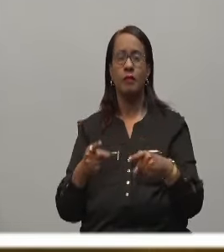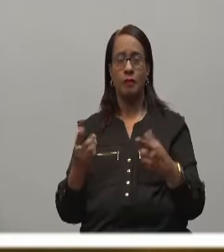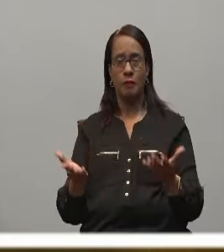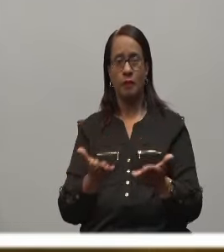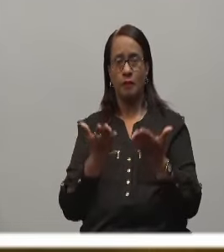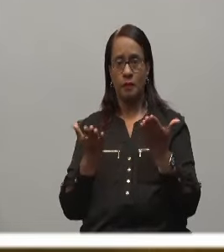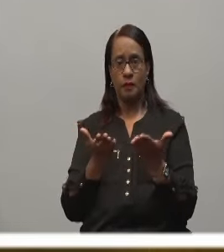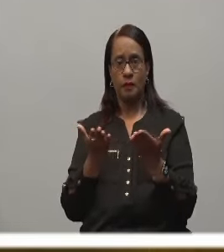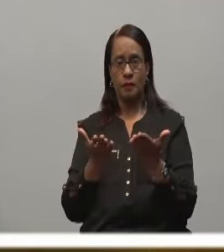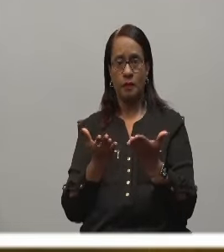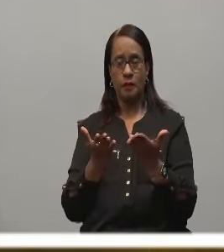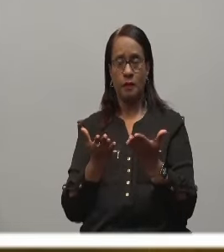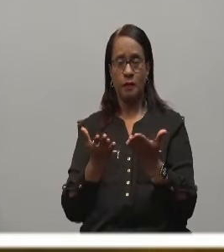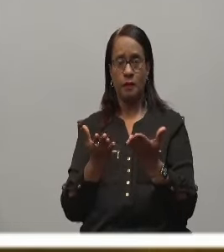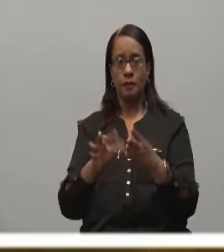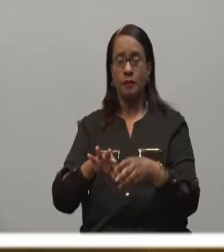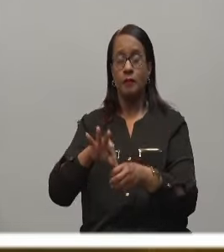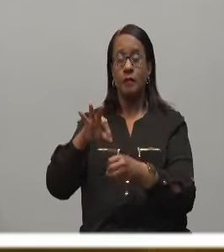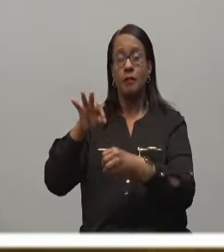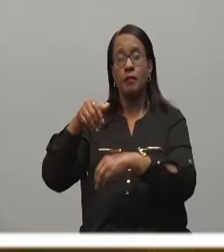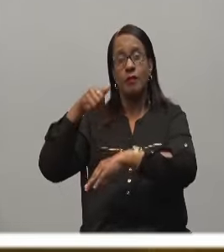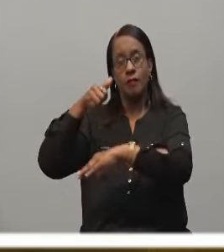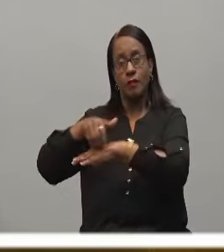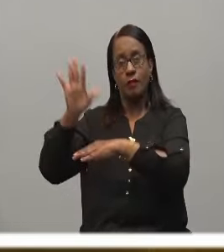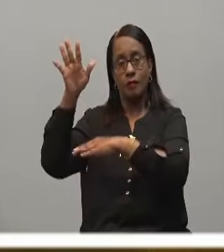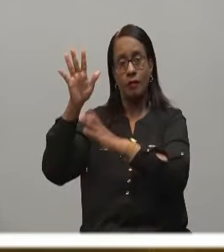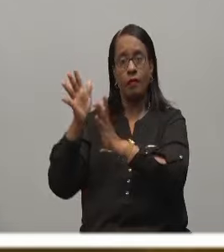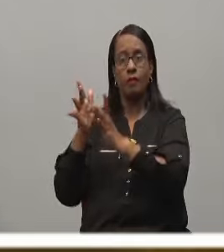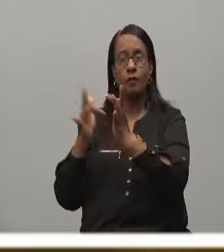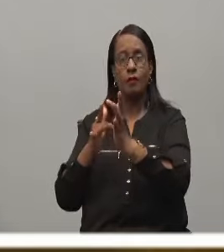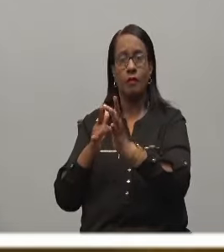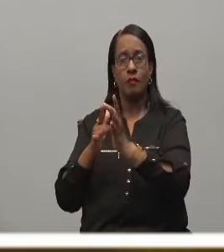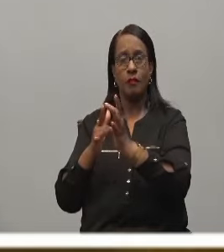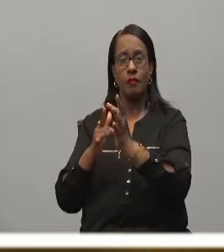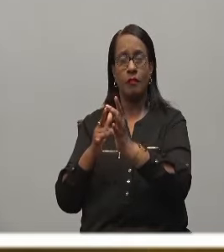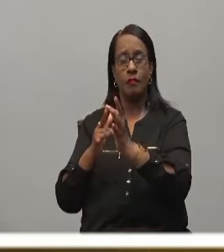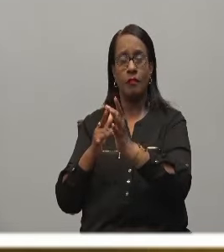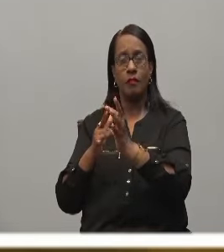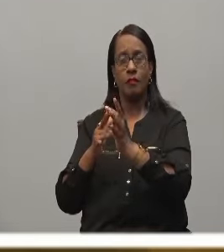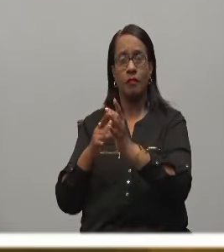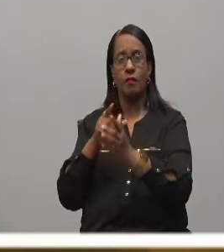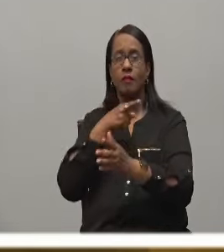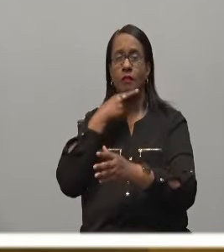The Spirit drove Jesus out into the wilderness, and he remained there for?